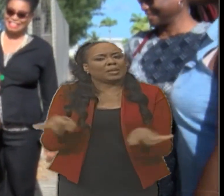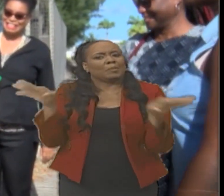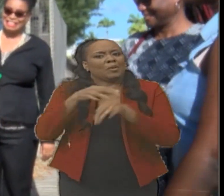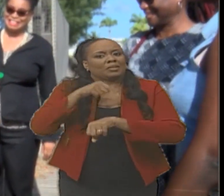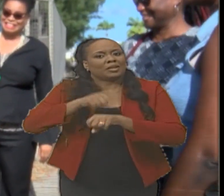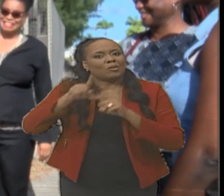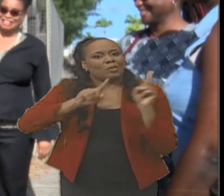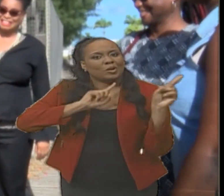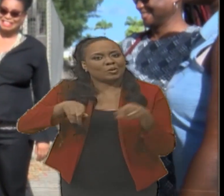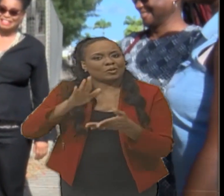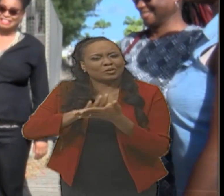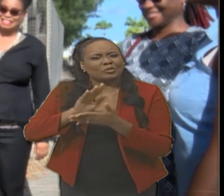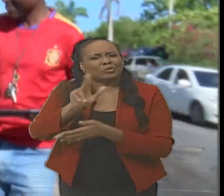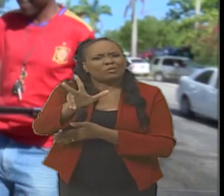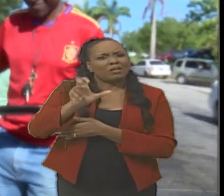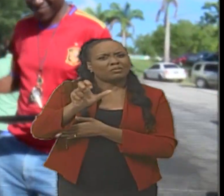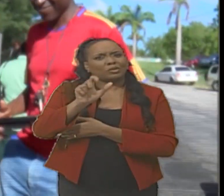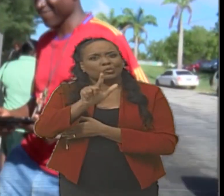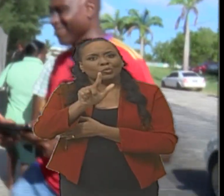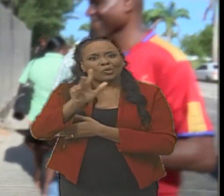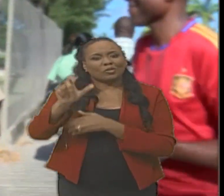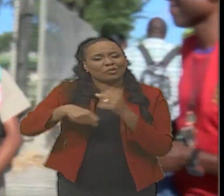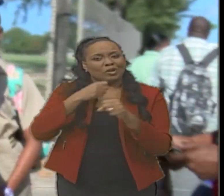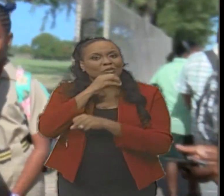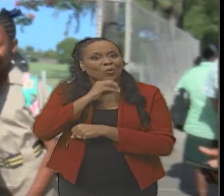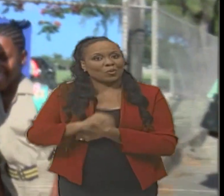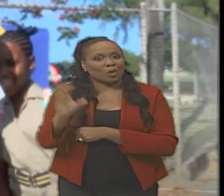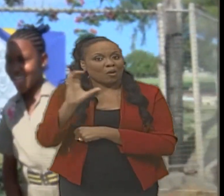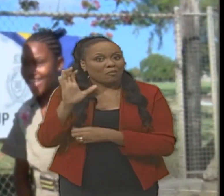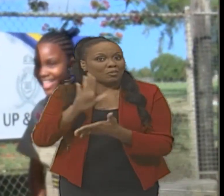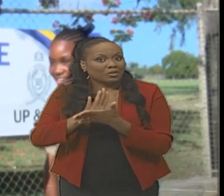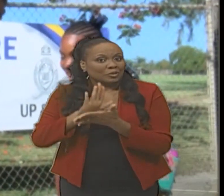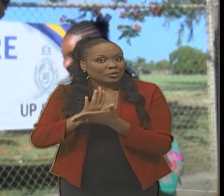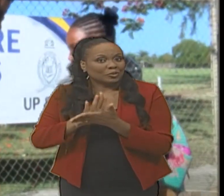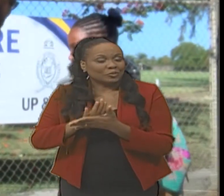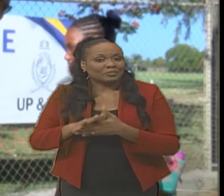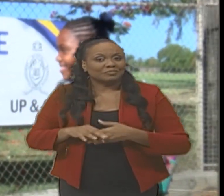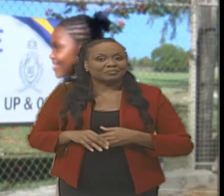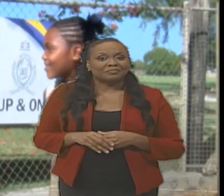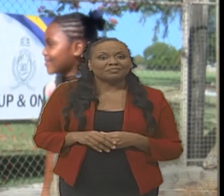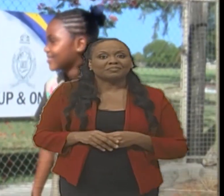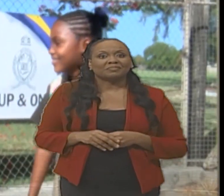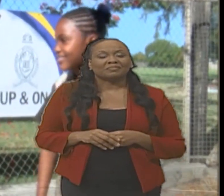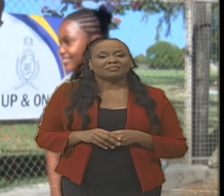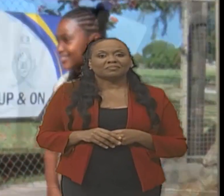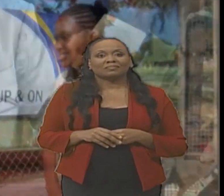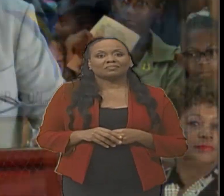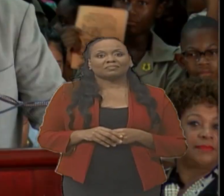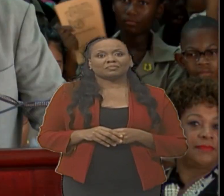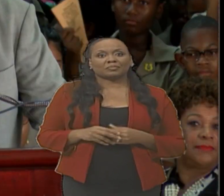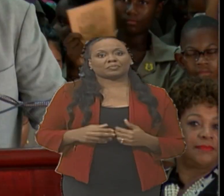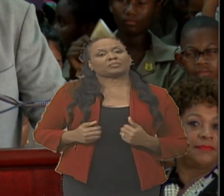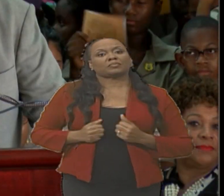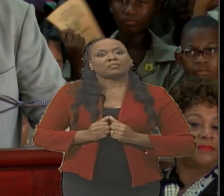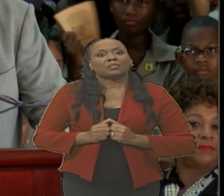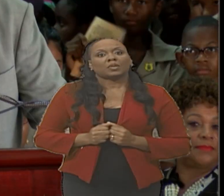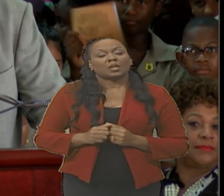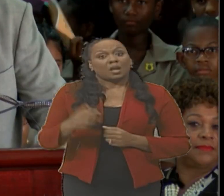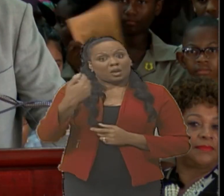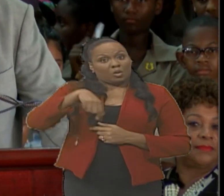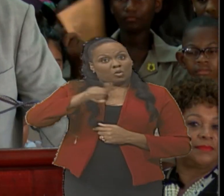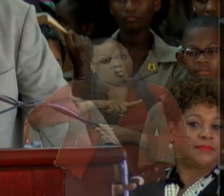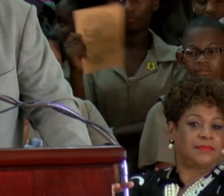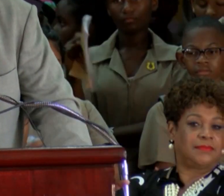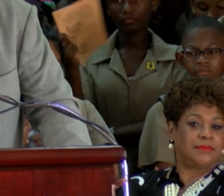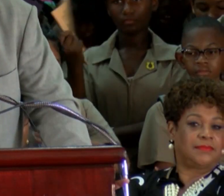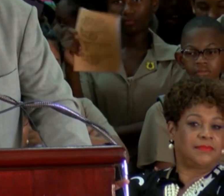great 323-year-old institution. The standard that we ask of you is not higher